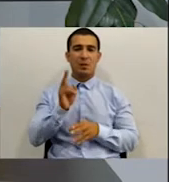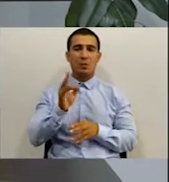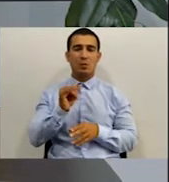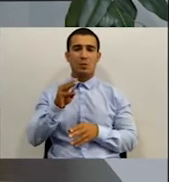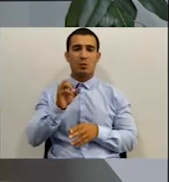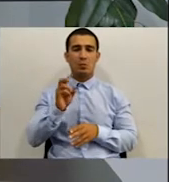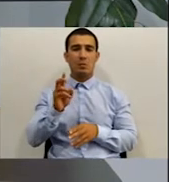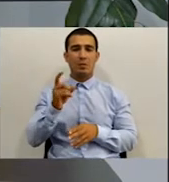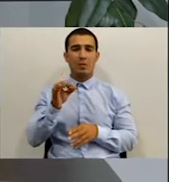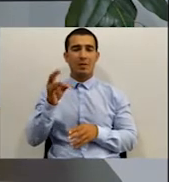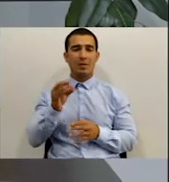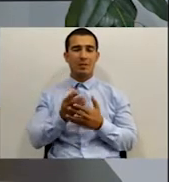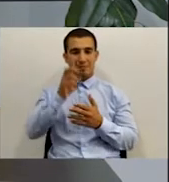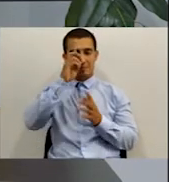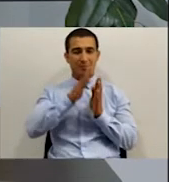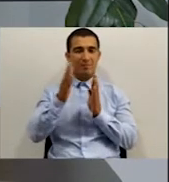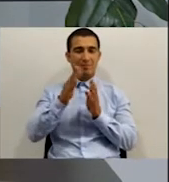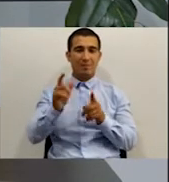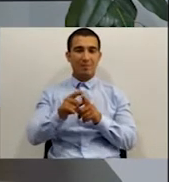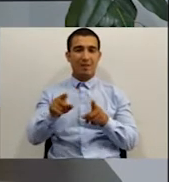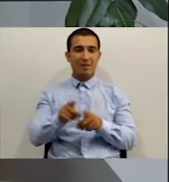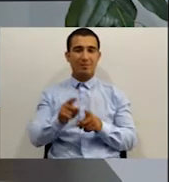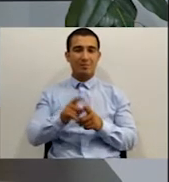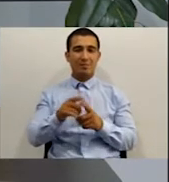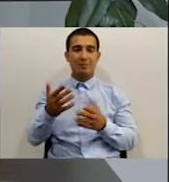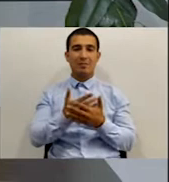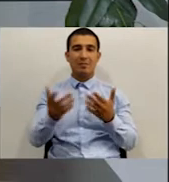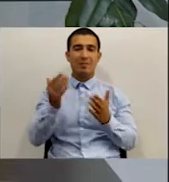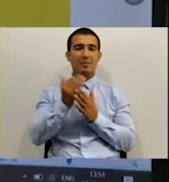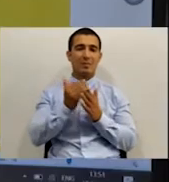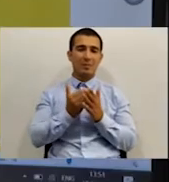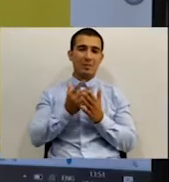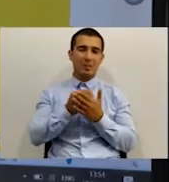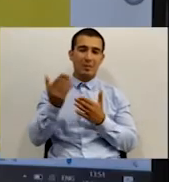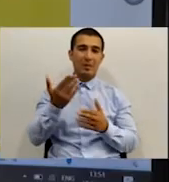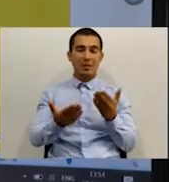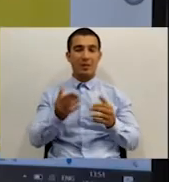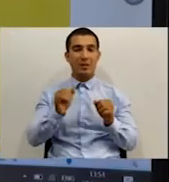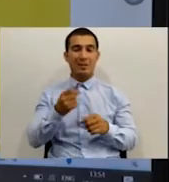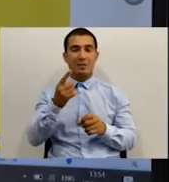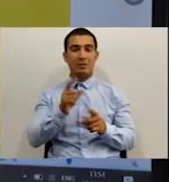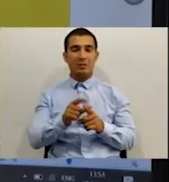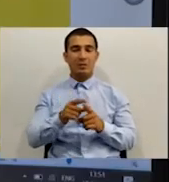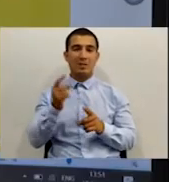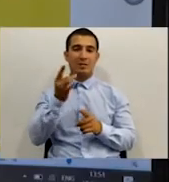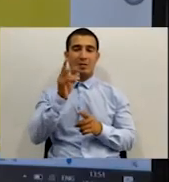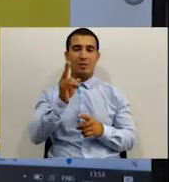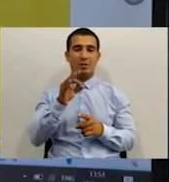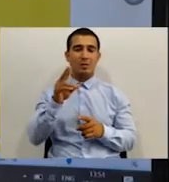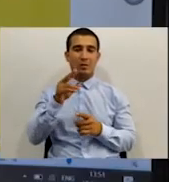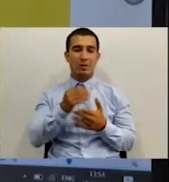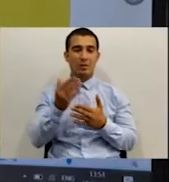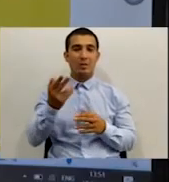yo'naltirilgan umumiy biror bir dasturiy dastur yoki bo'lmasam kod deb aytishimiz mumkin.